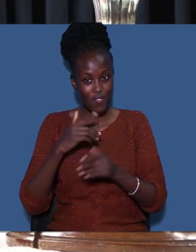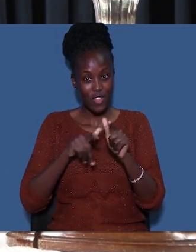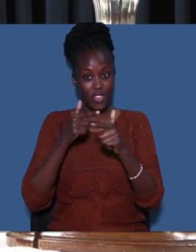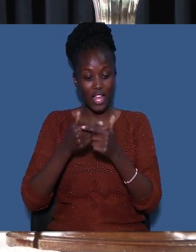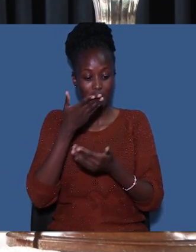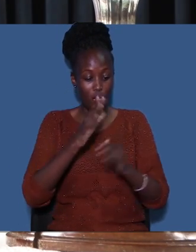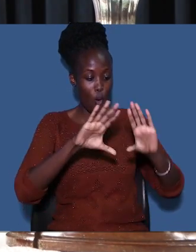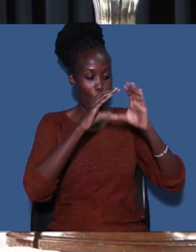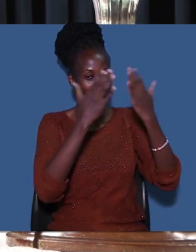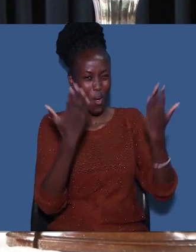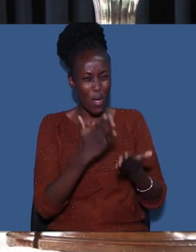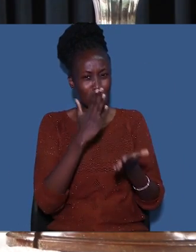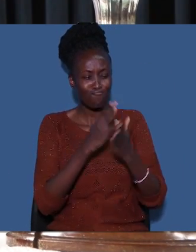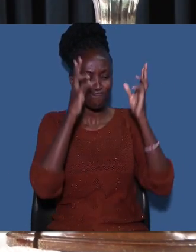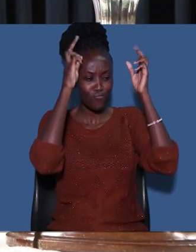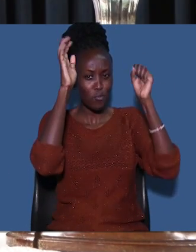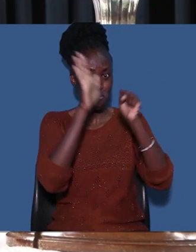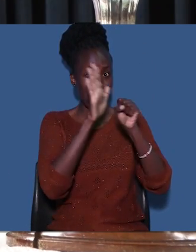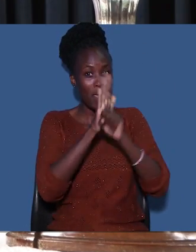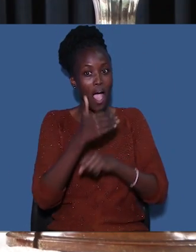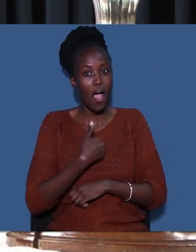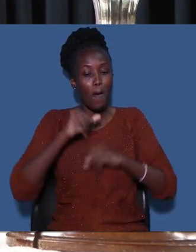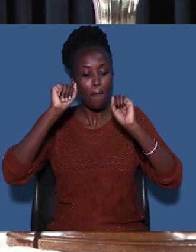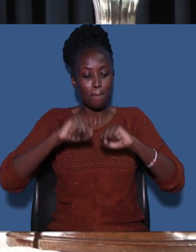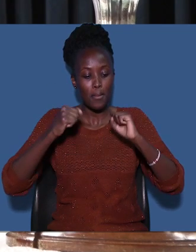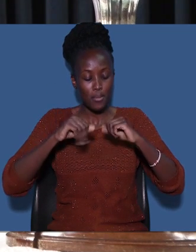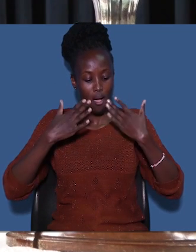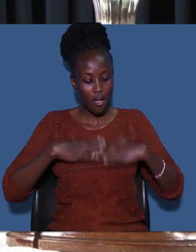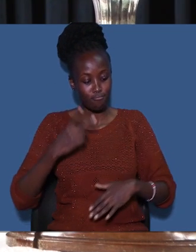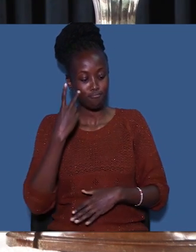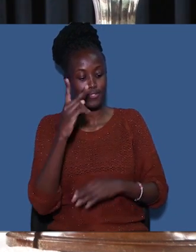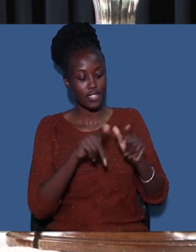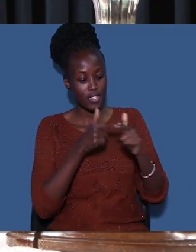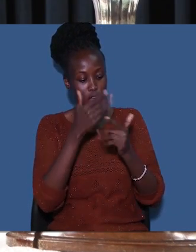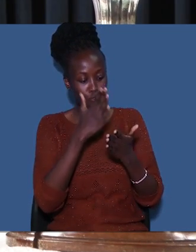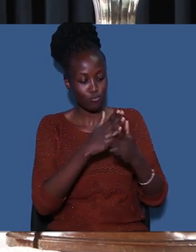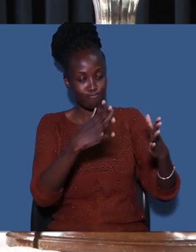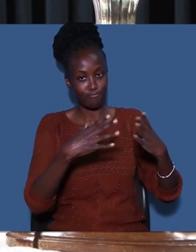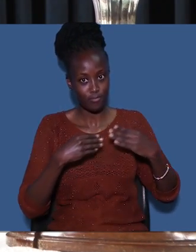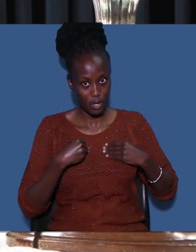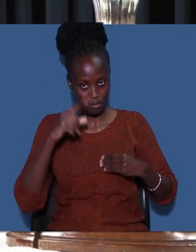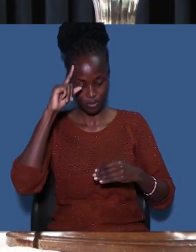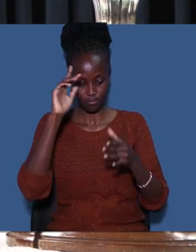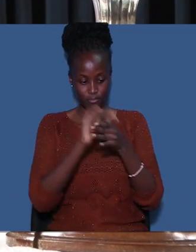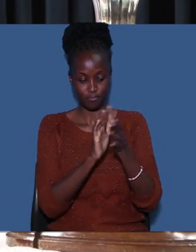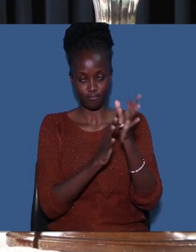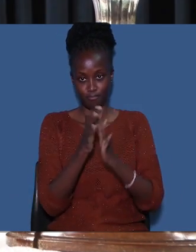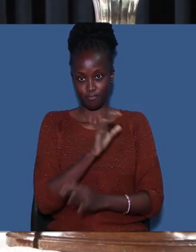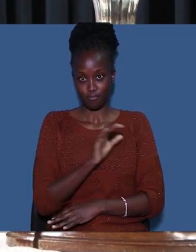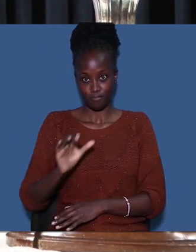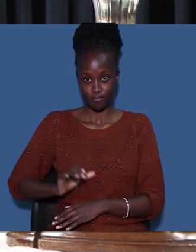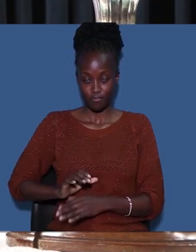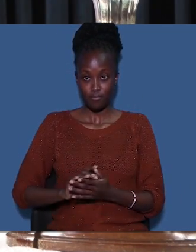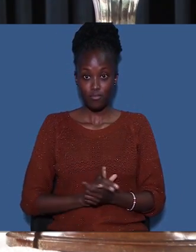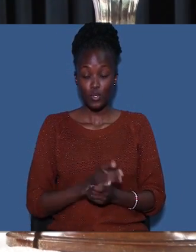world, thereby drawing souls into his kingdom. So we have established that as Christians, we have God's law which